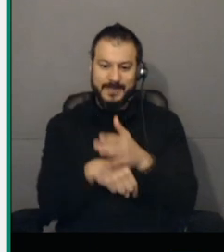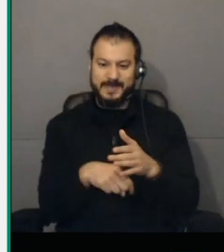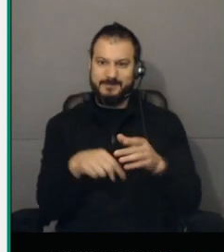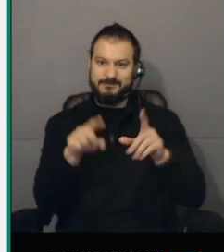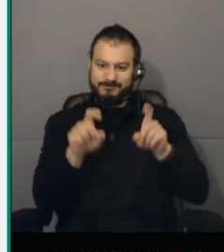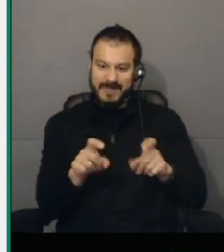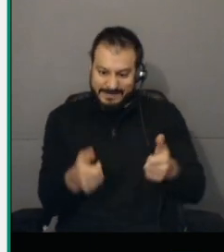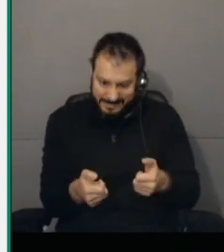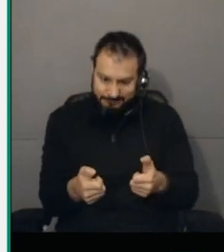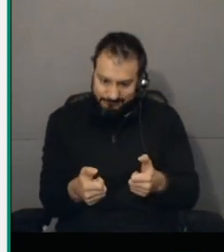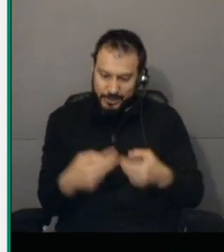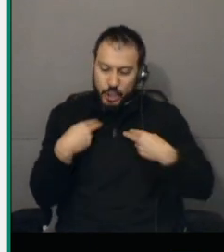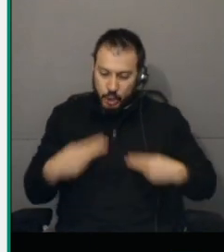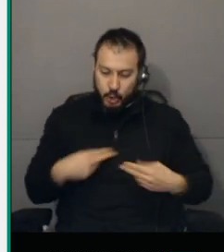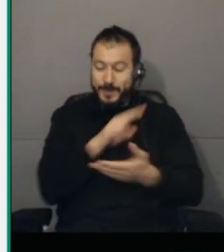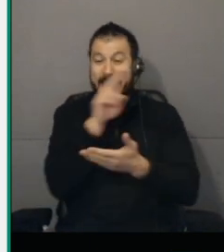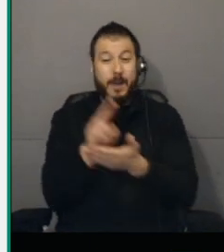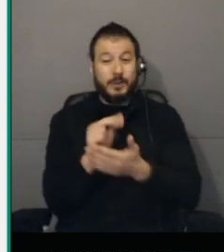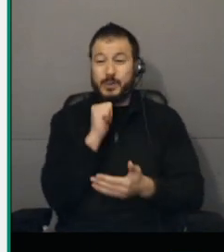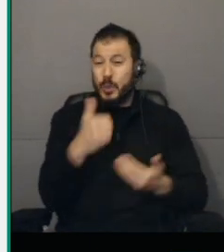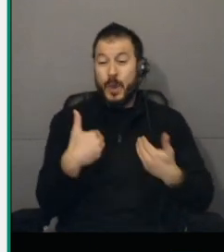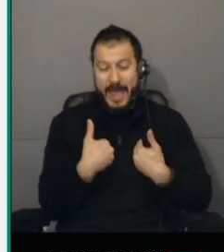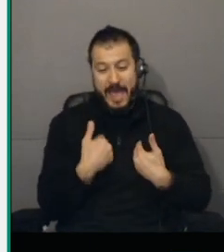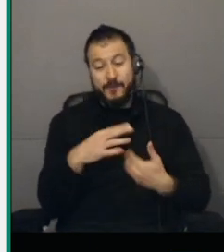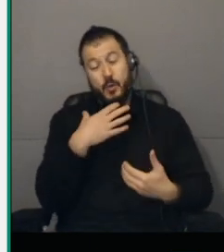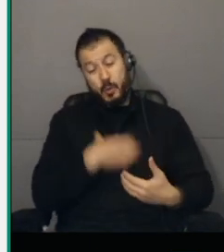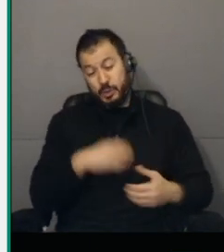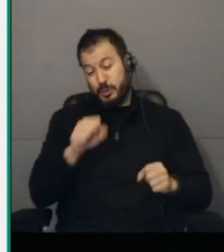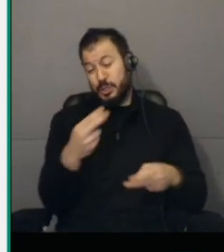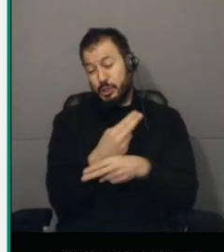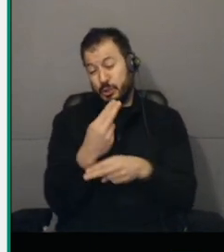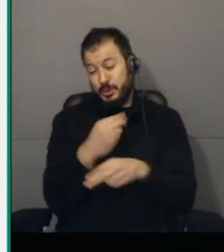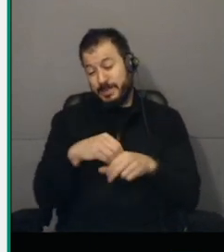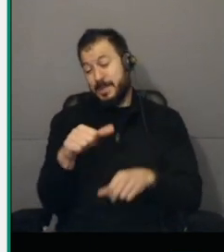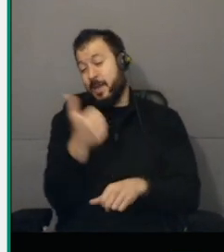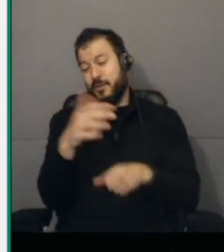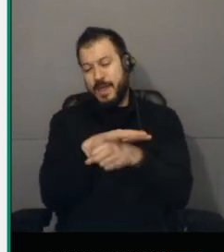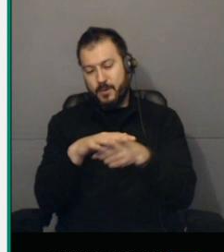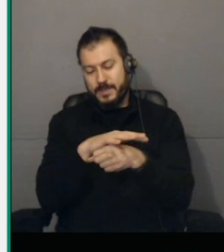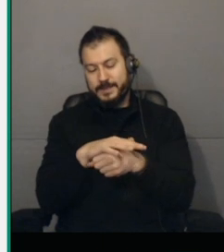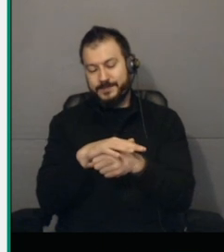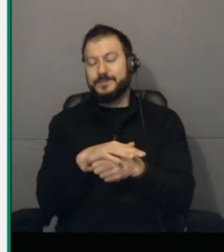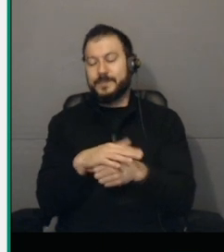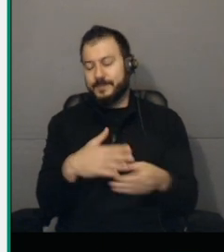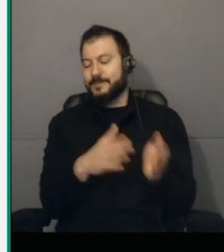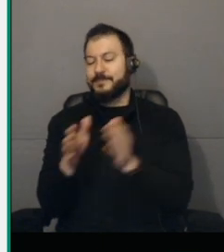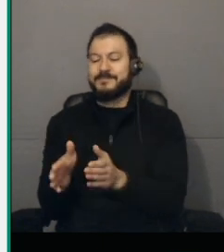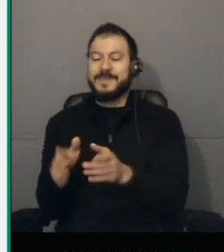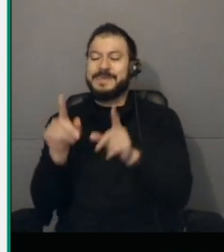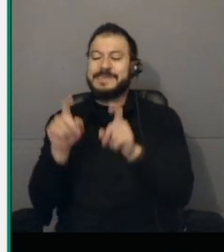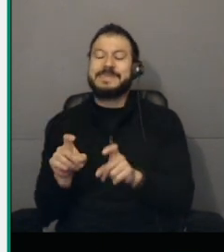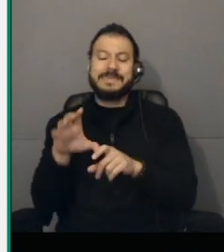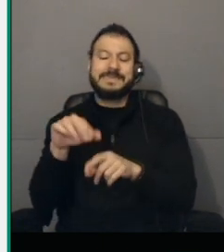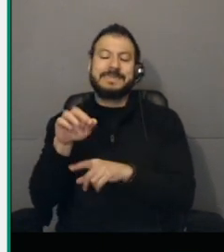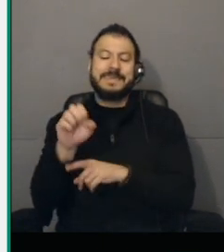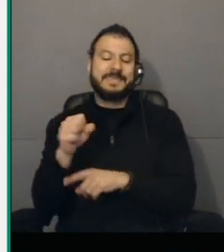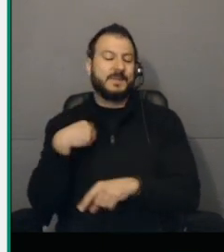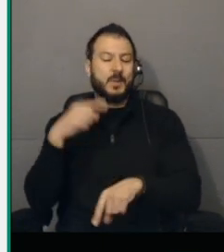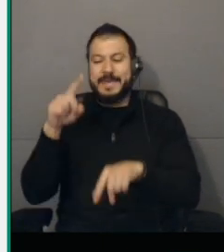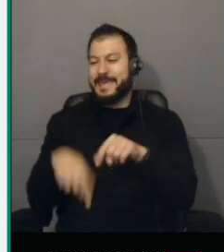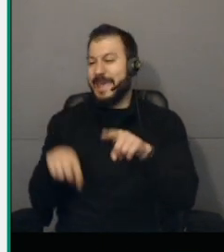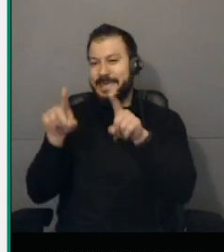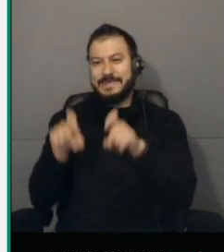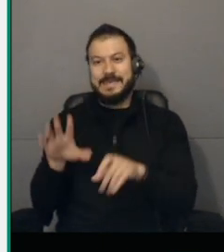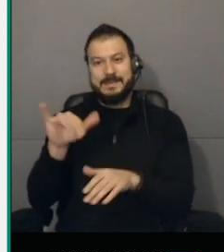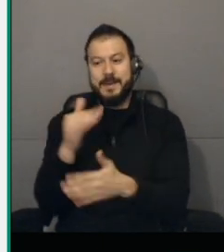manual testing, so human hours we don't have or wish we could use in other areas. And the second class consists of test cases that we just can't